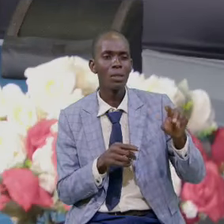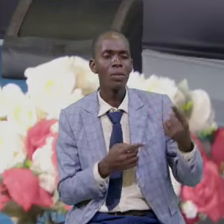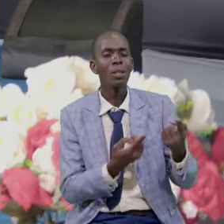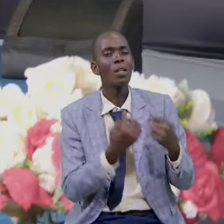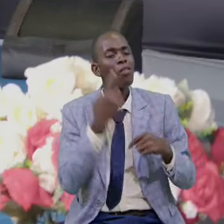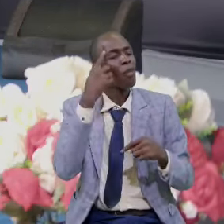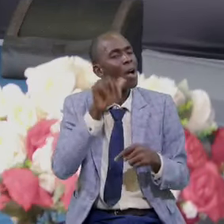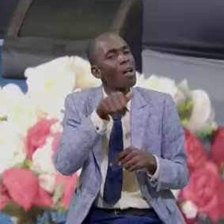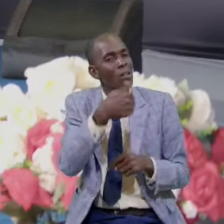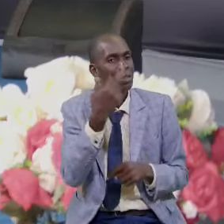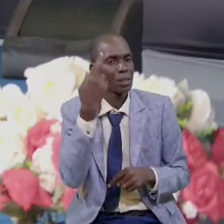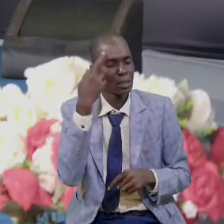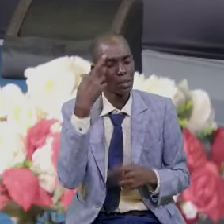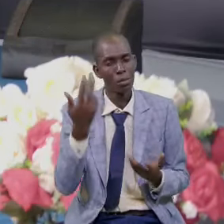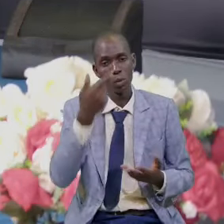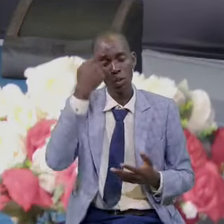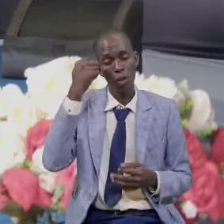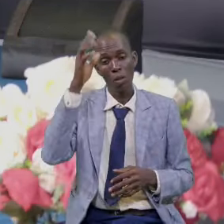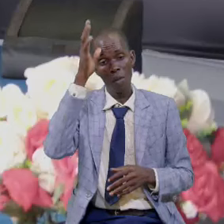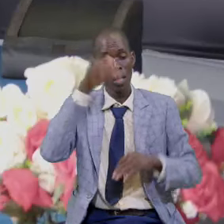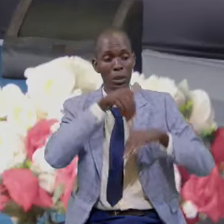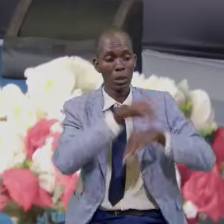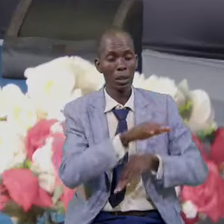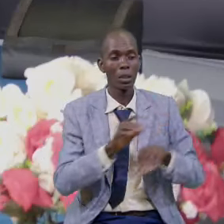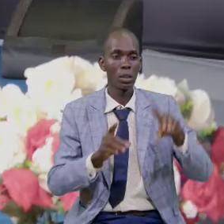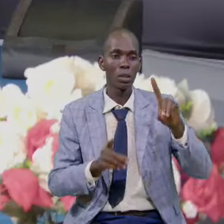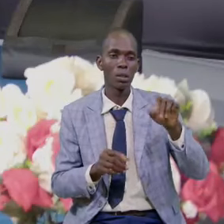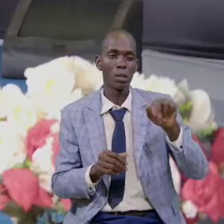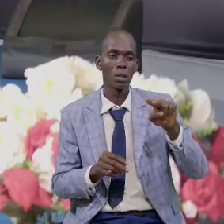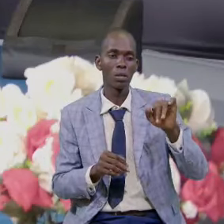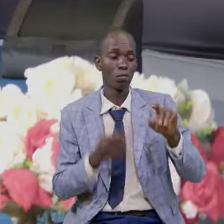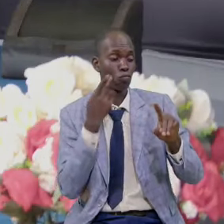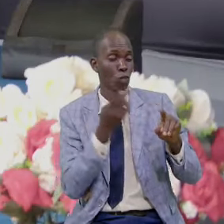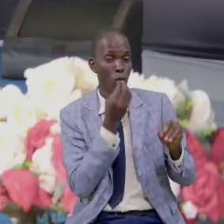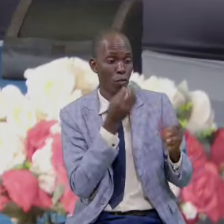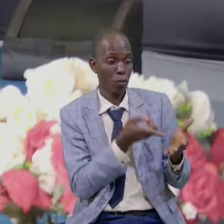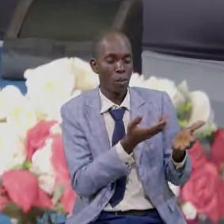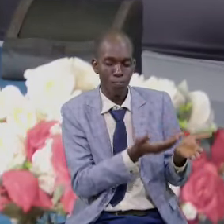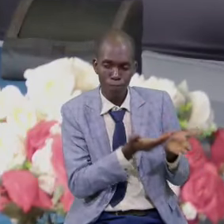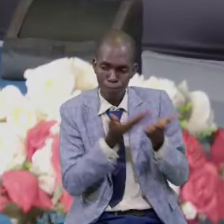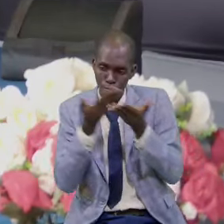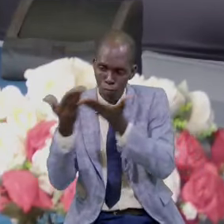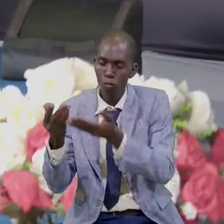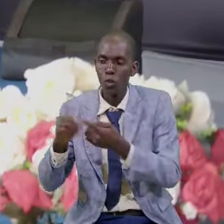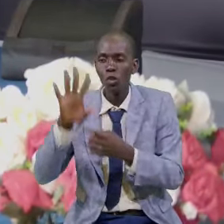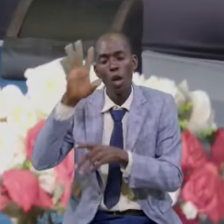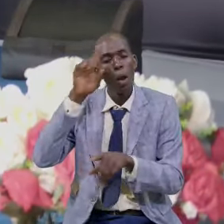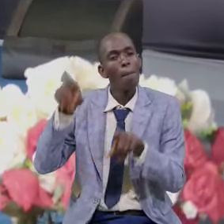said, take this food and go give to your brothers, senior